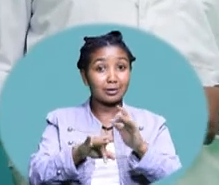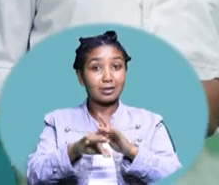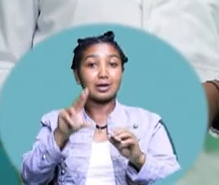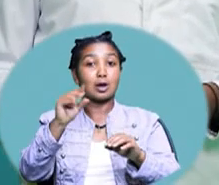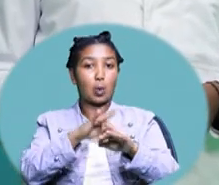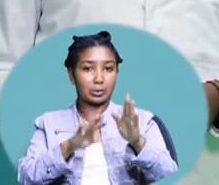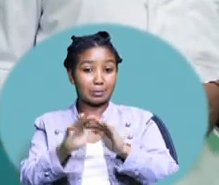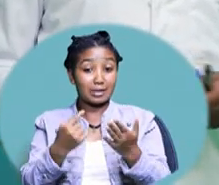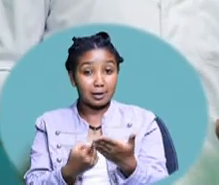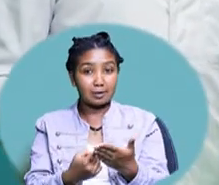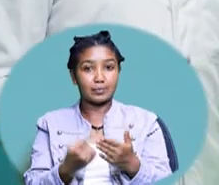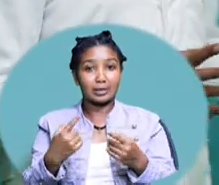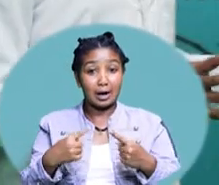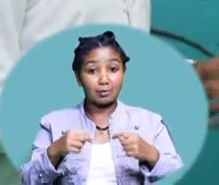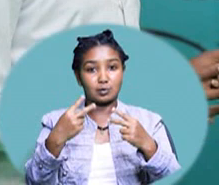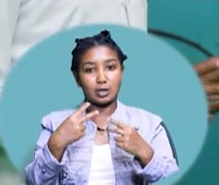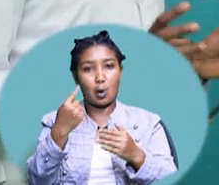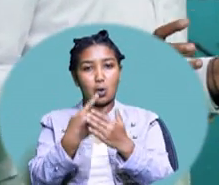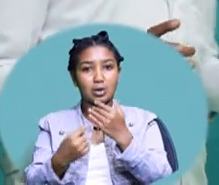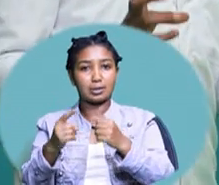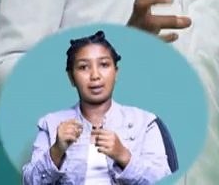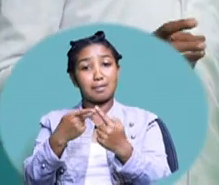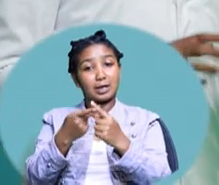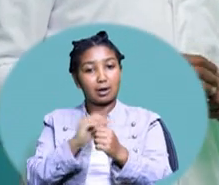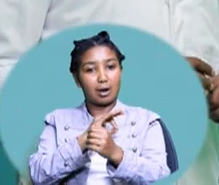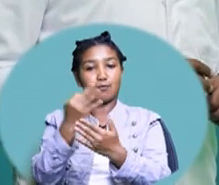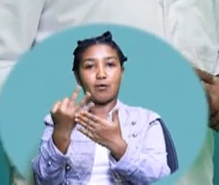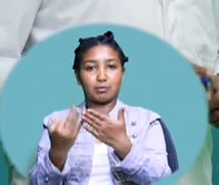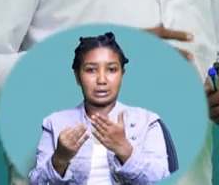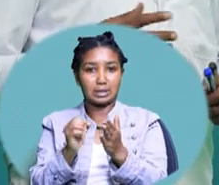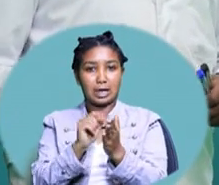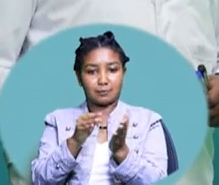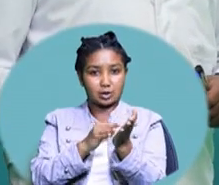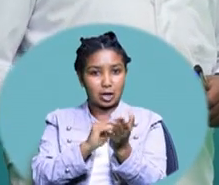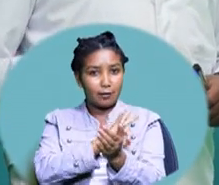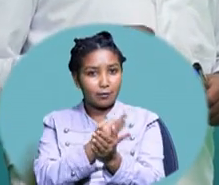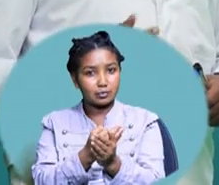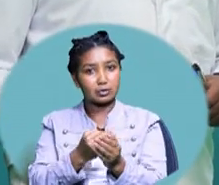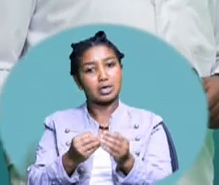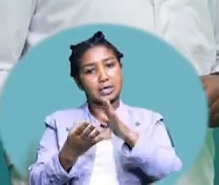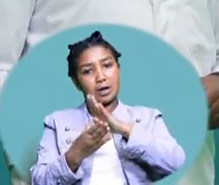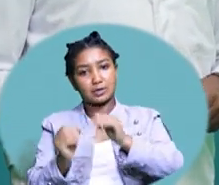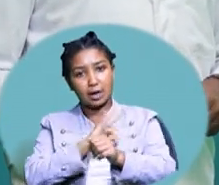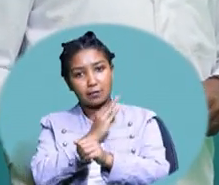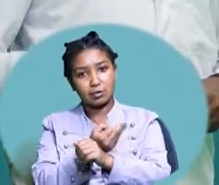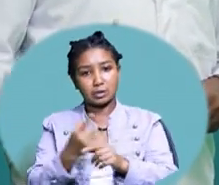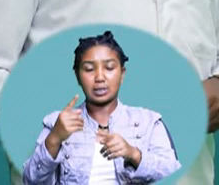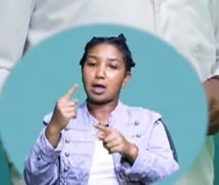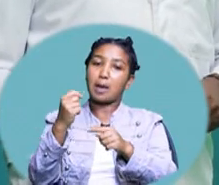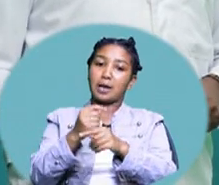and non-contact force. But here, let's try to see only the mechanical forms, like frictional force, gravitational